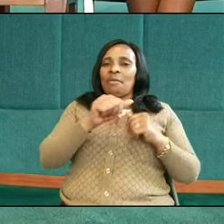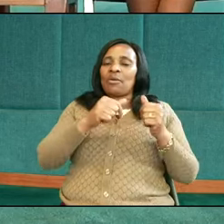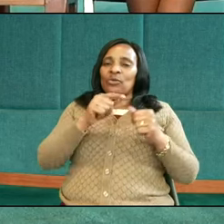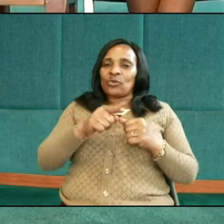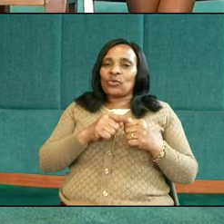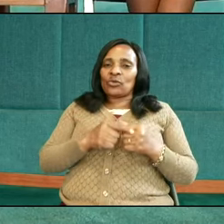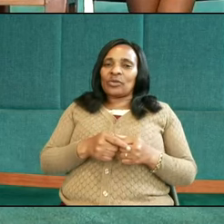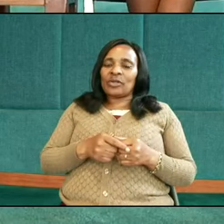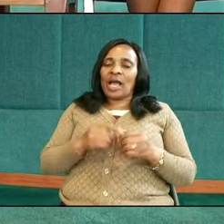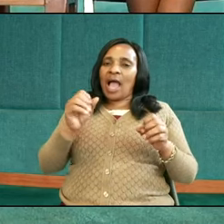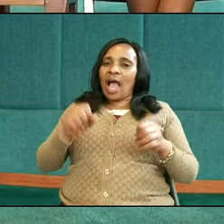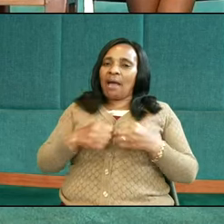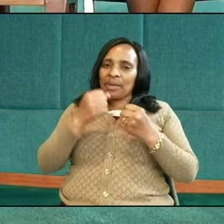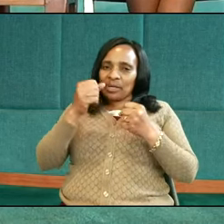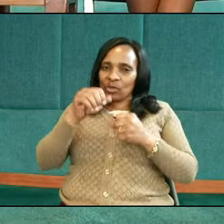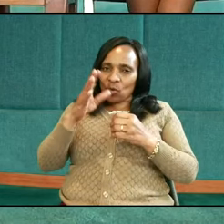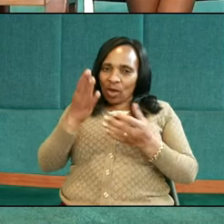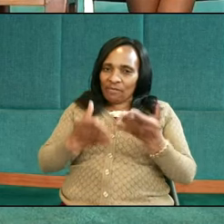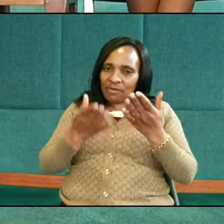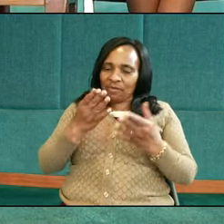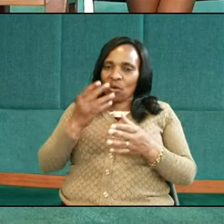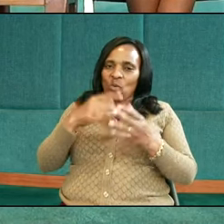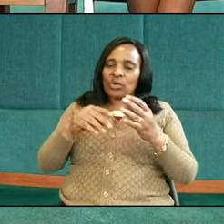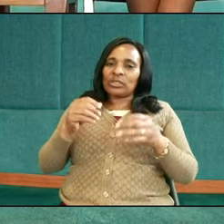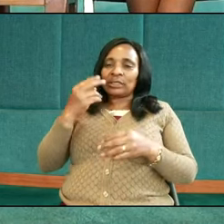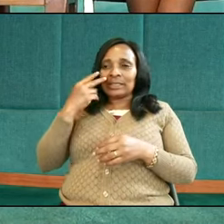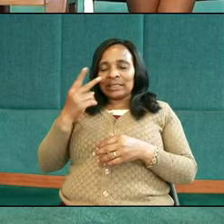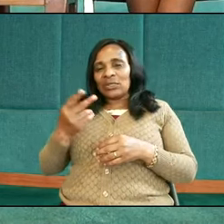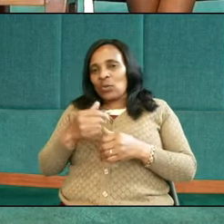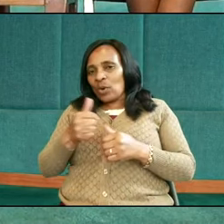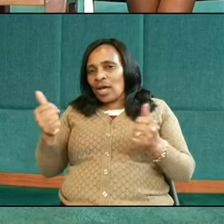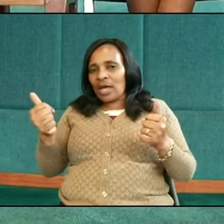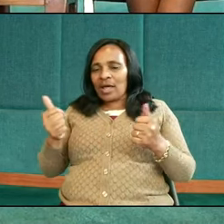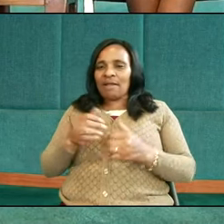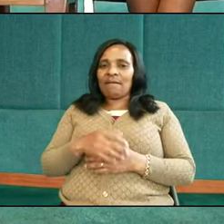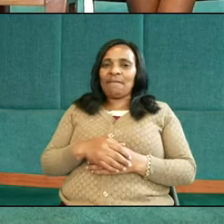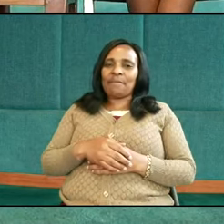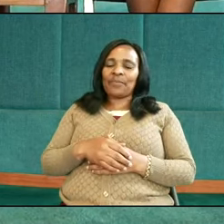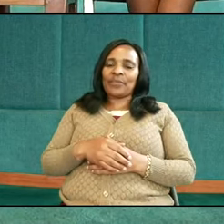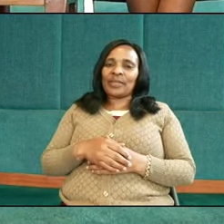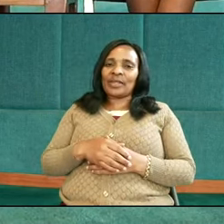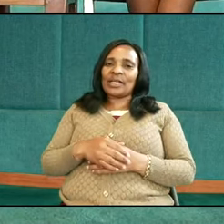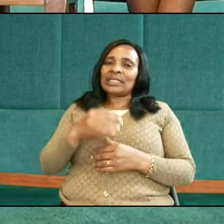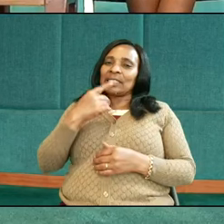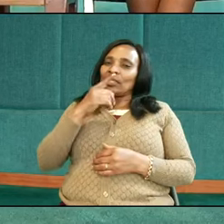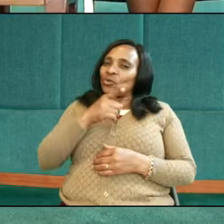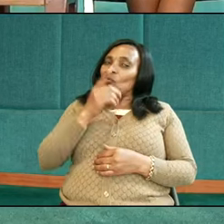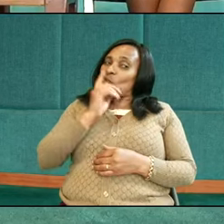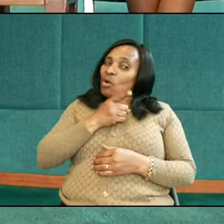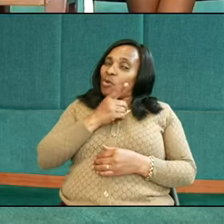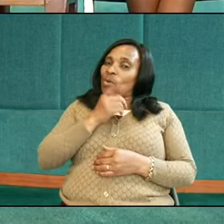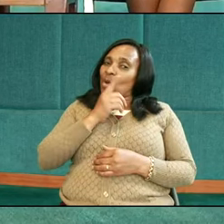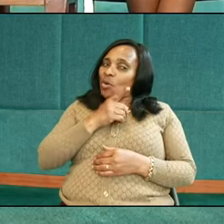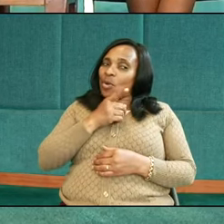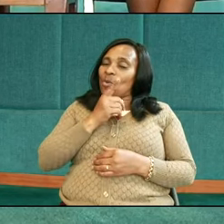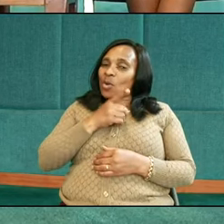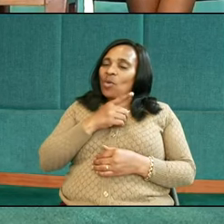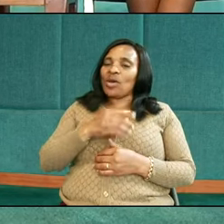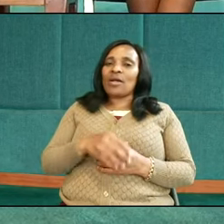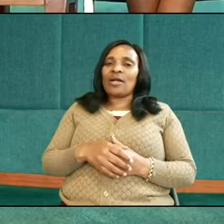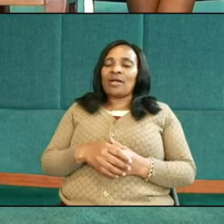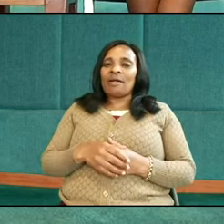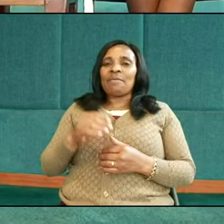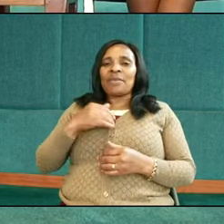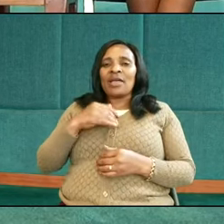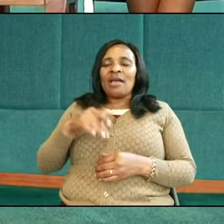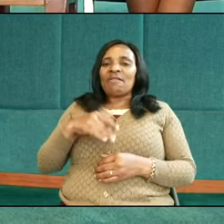Avi? Somebody is giraffing on your paper. And you can see them. You can. he's kicked your chair, telling you, wait, I feel like, I